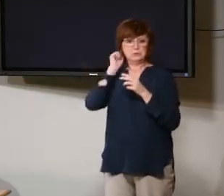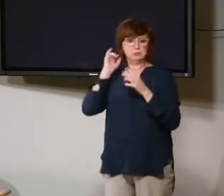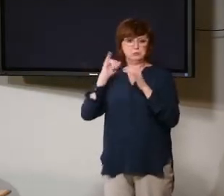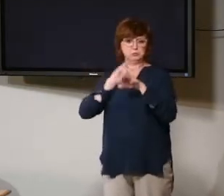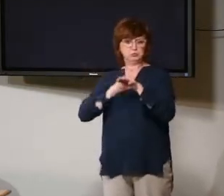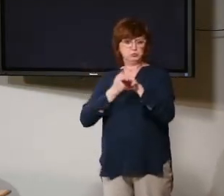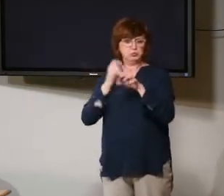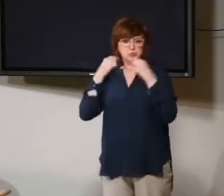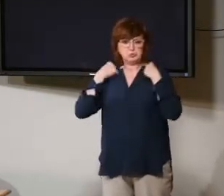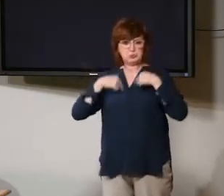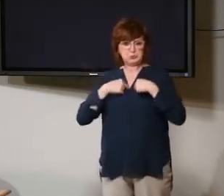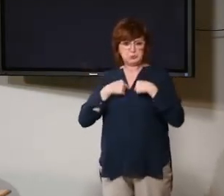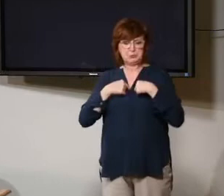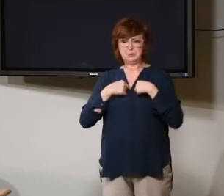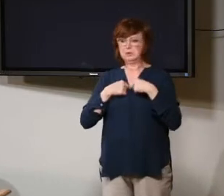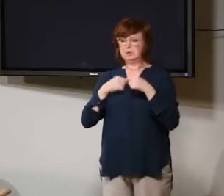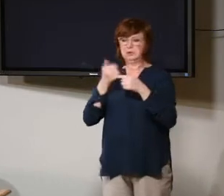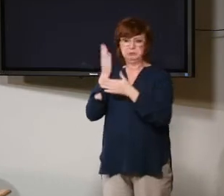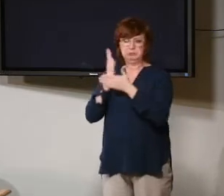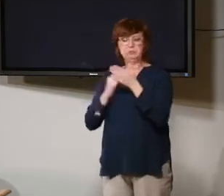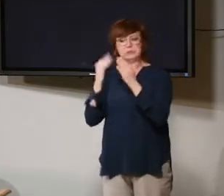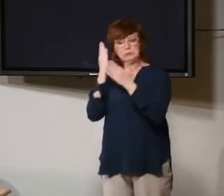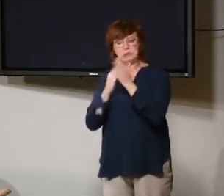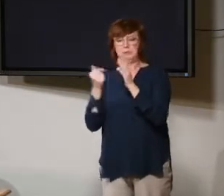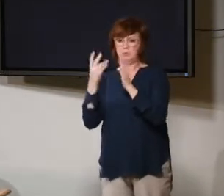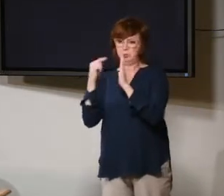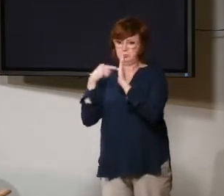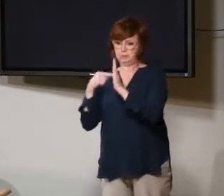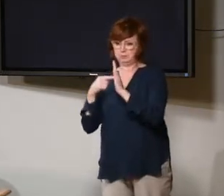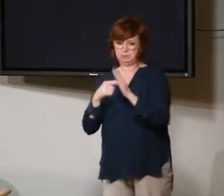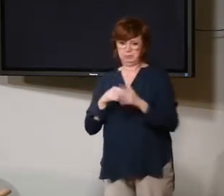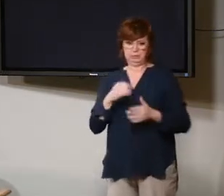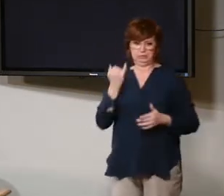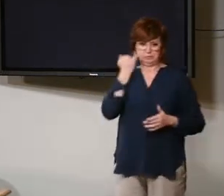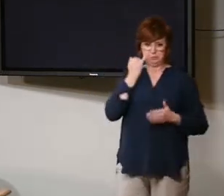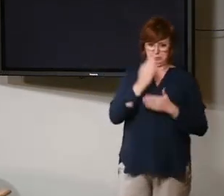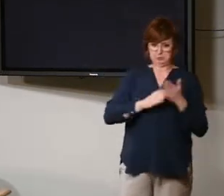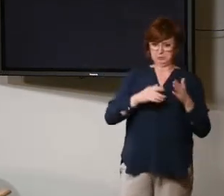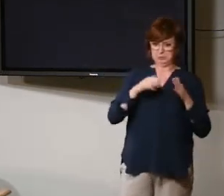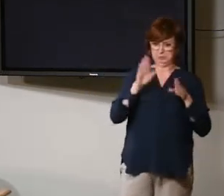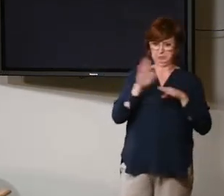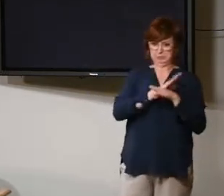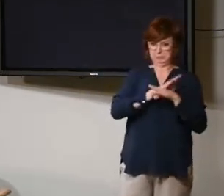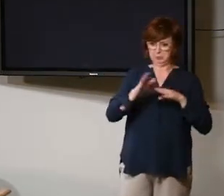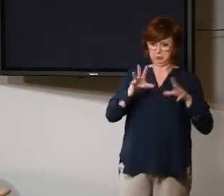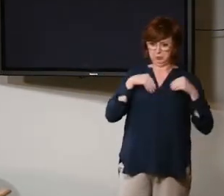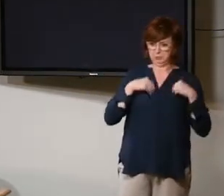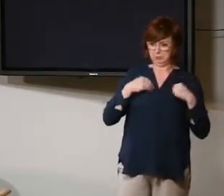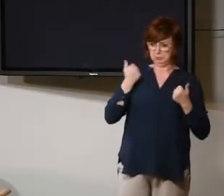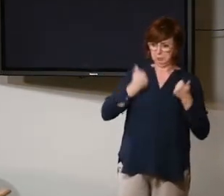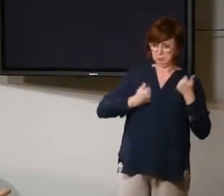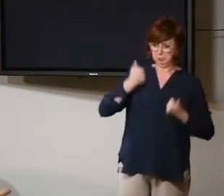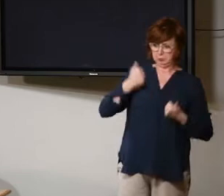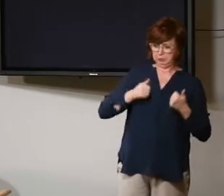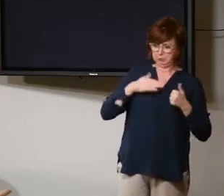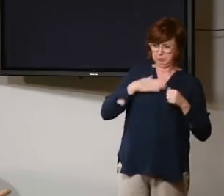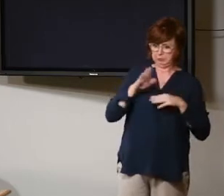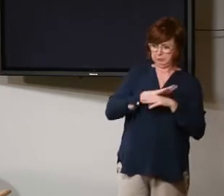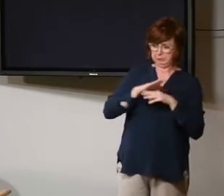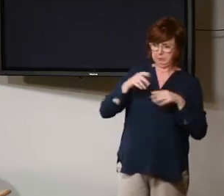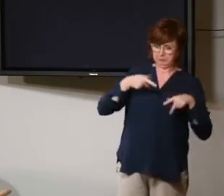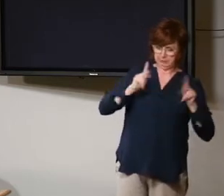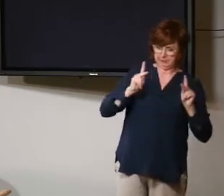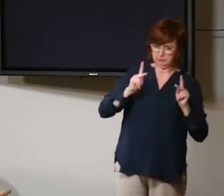is uncertain whether they are allowed to stay open, the list will be posted online on the Government of Saskatchewan's COVID-19